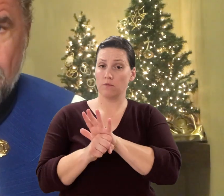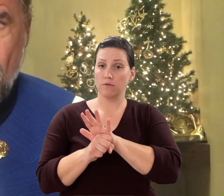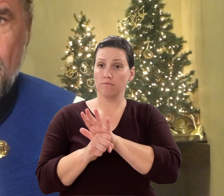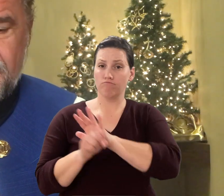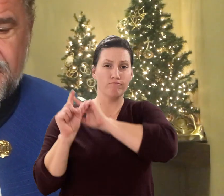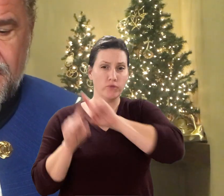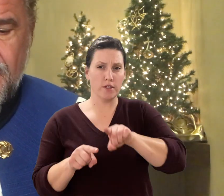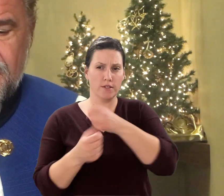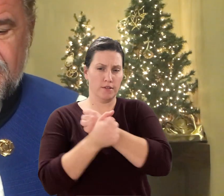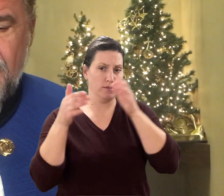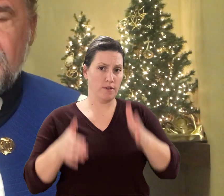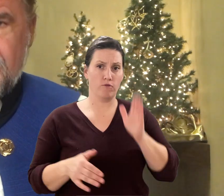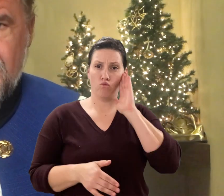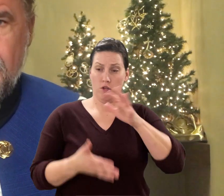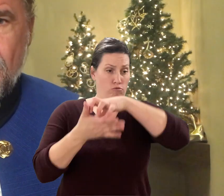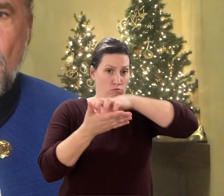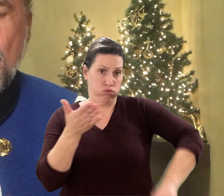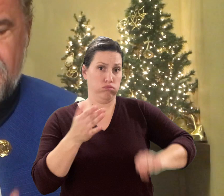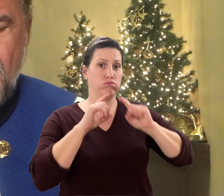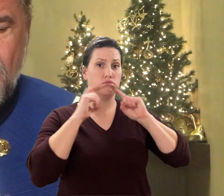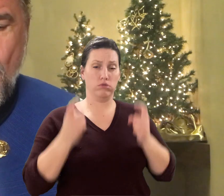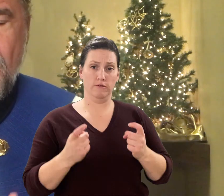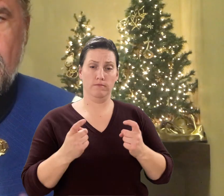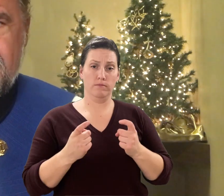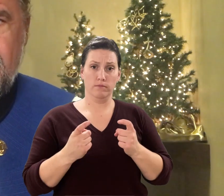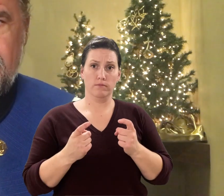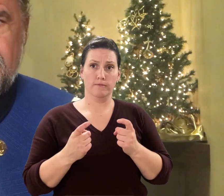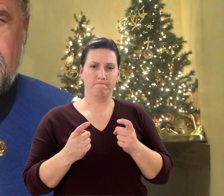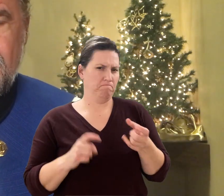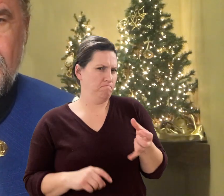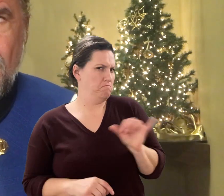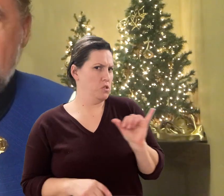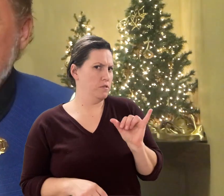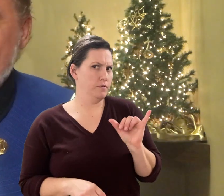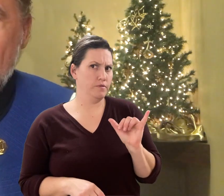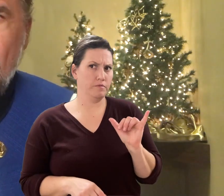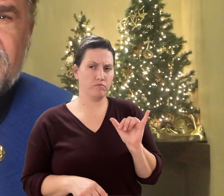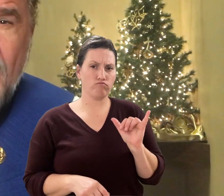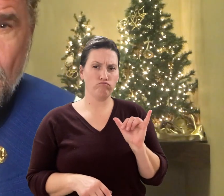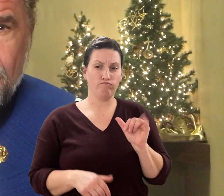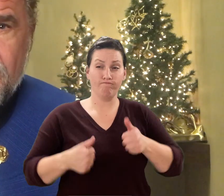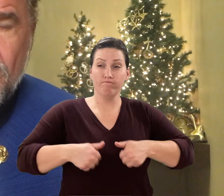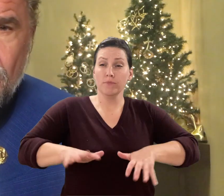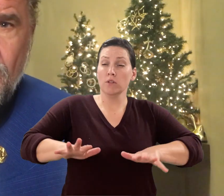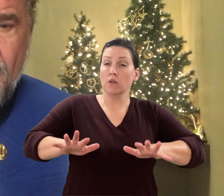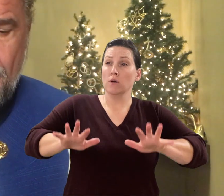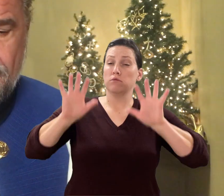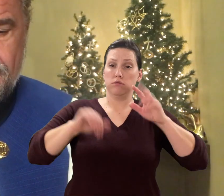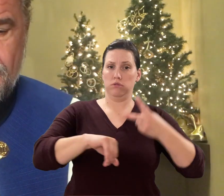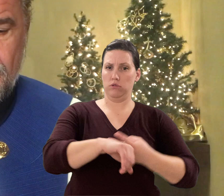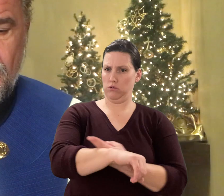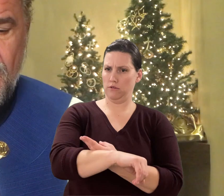God had promised to send a Savior who would take away our sins, like a sacrificial